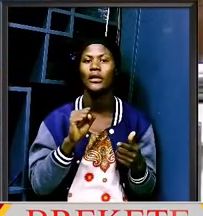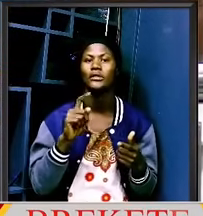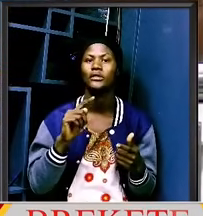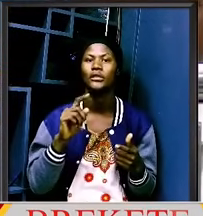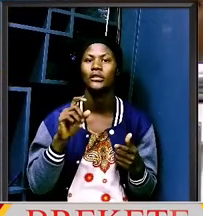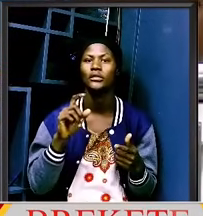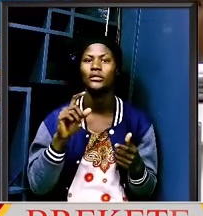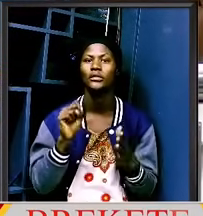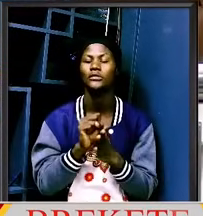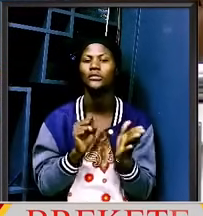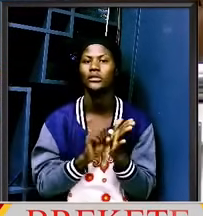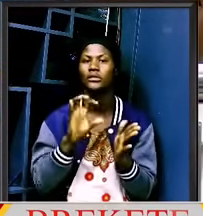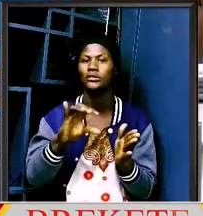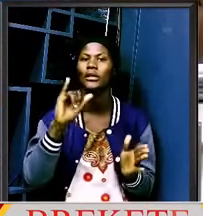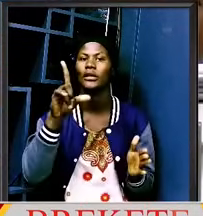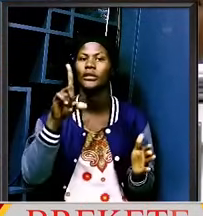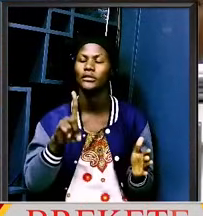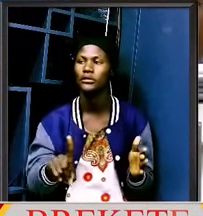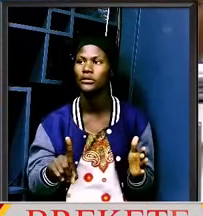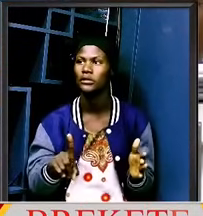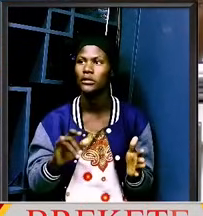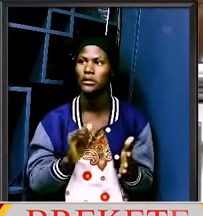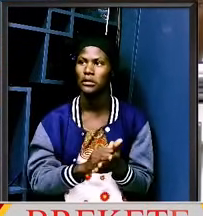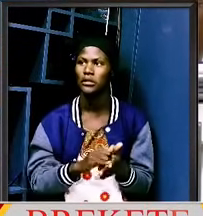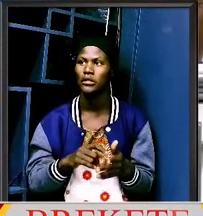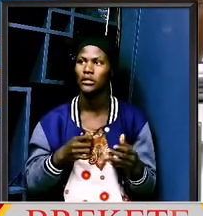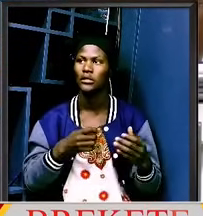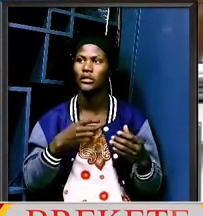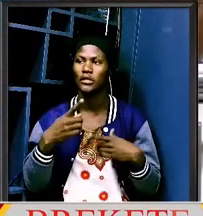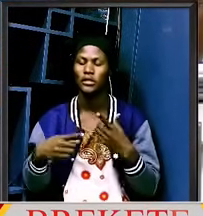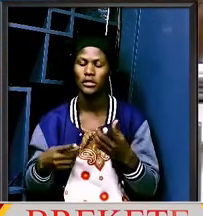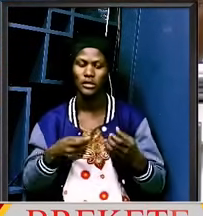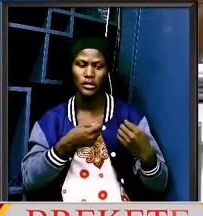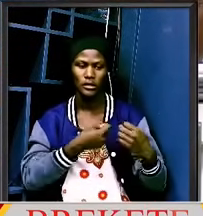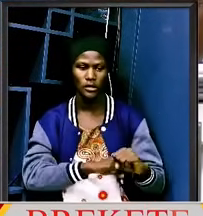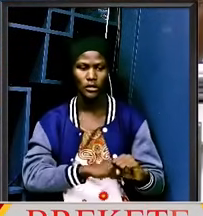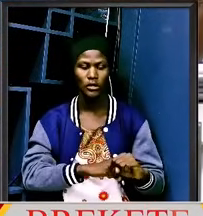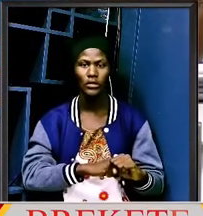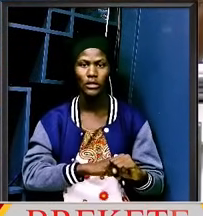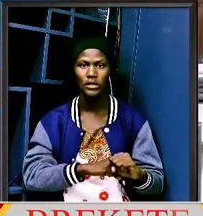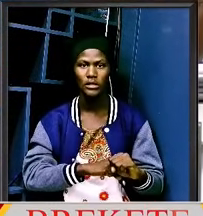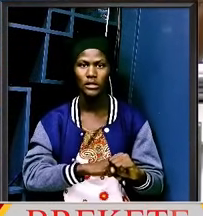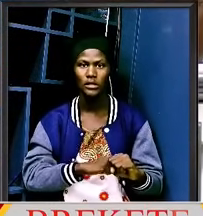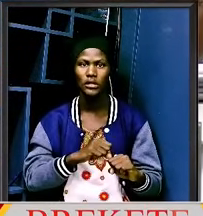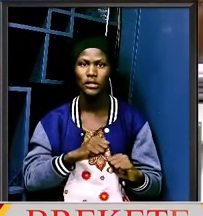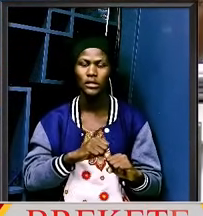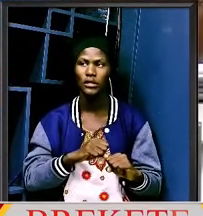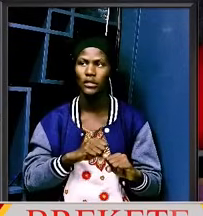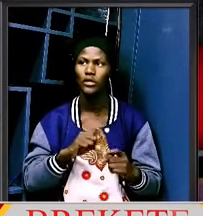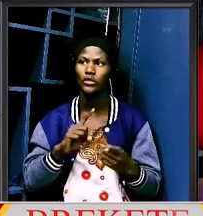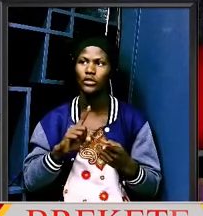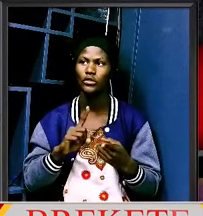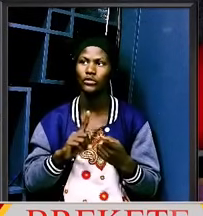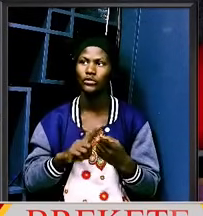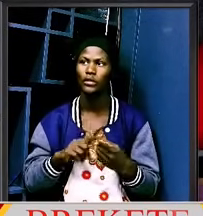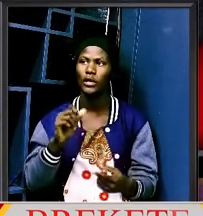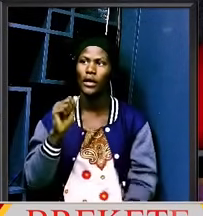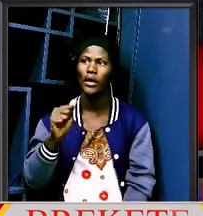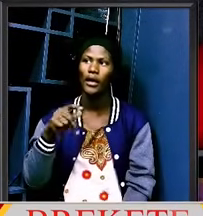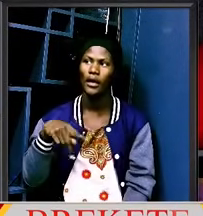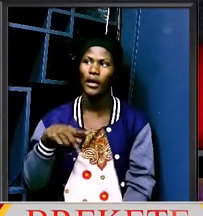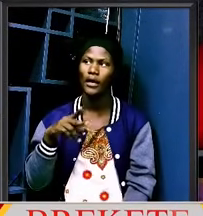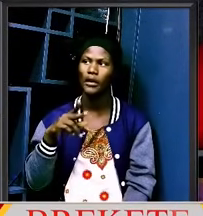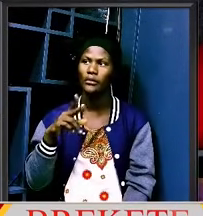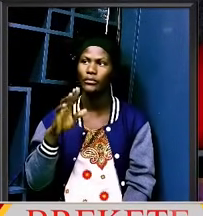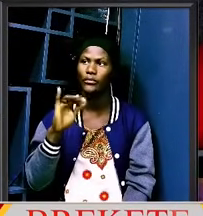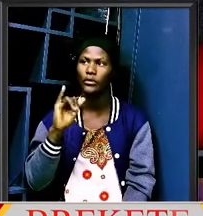CID. Say he give the security agency 48 hours to apprehend those people. Yeah, this thing don't reach like